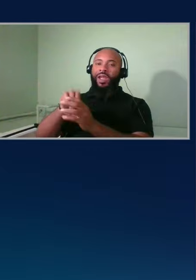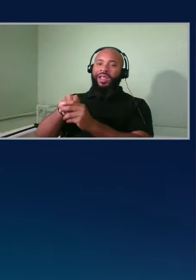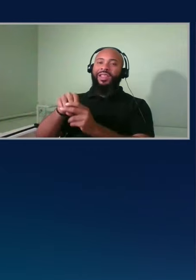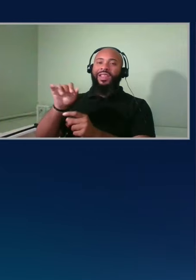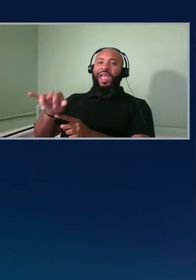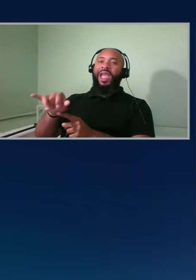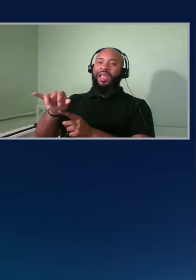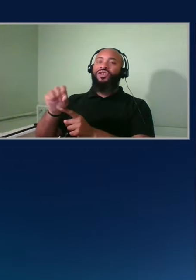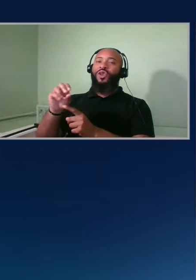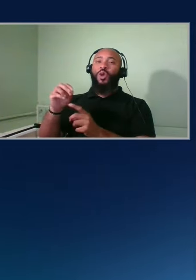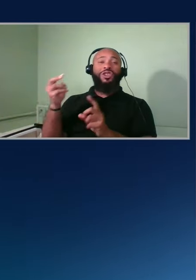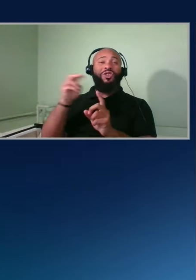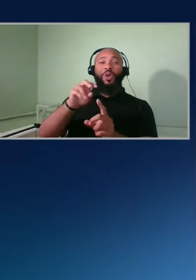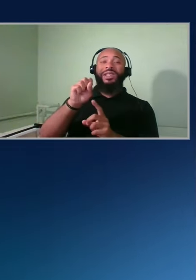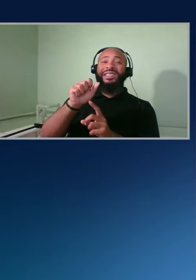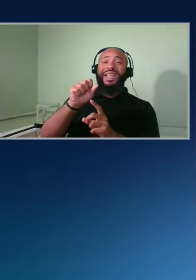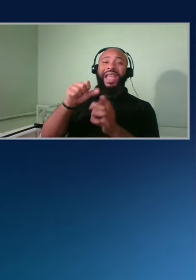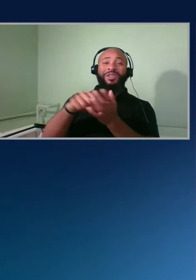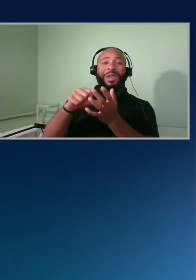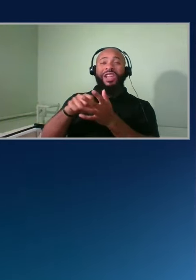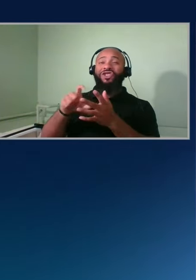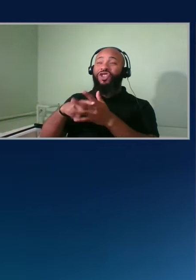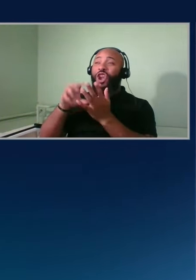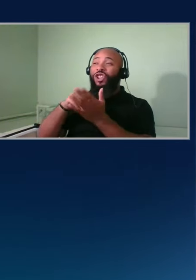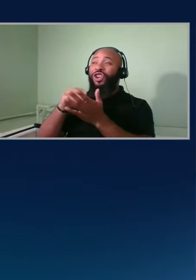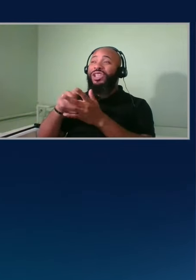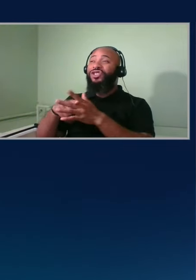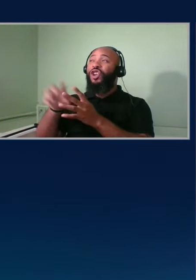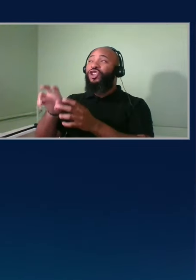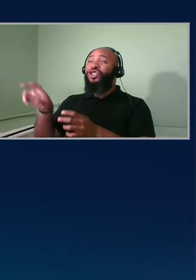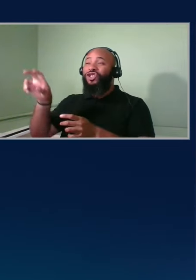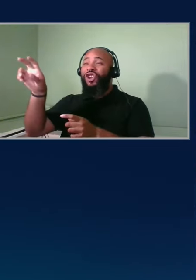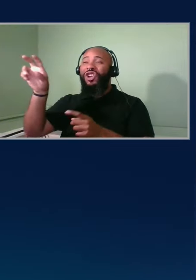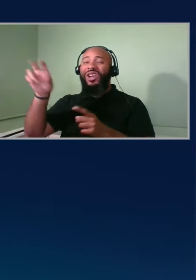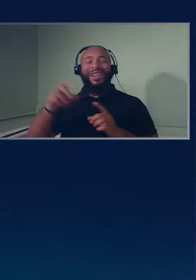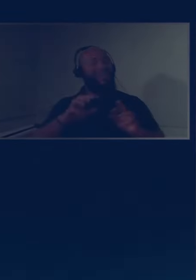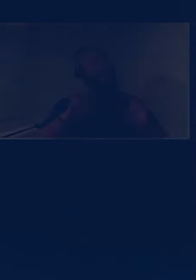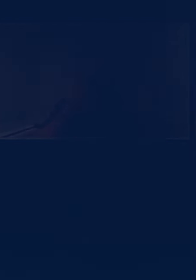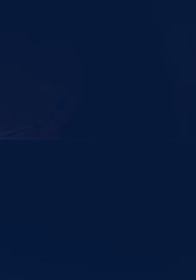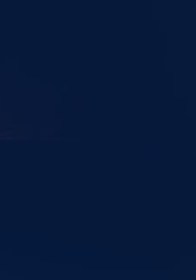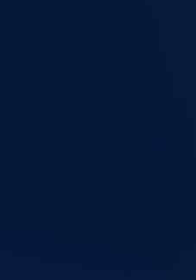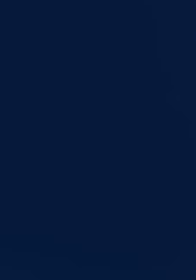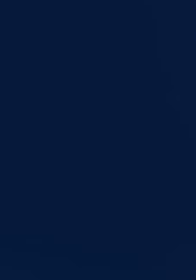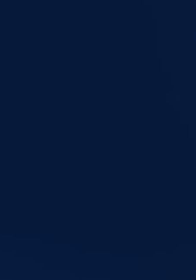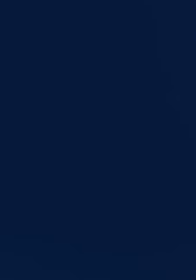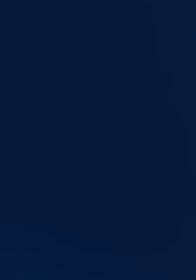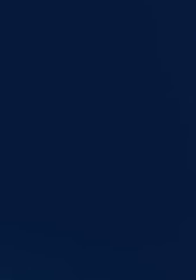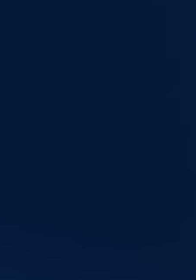start learning, and start your journey. Awesome. Well, Awesome. thank you. All right, we will be back with more.